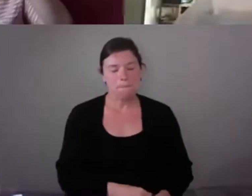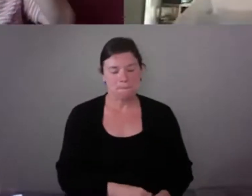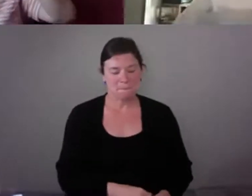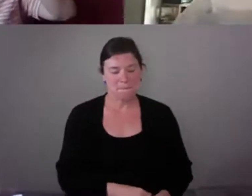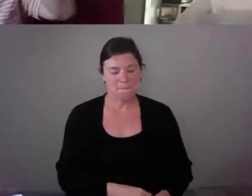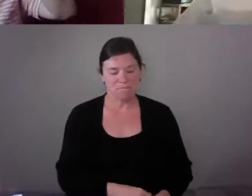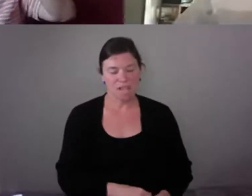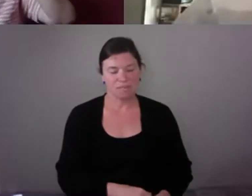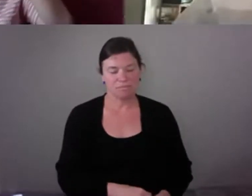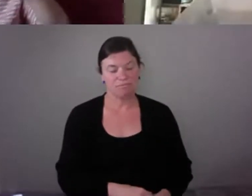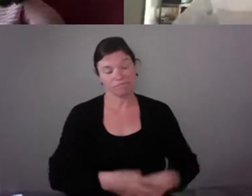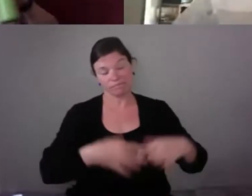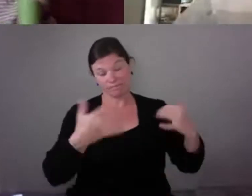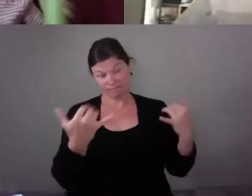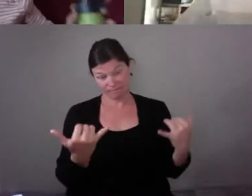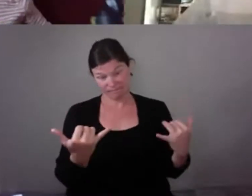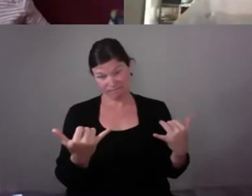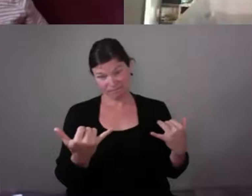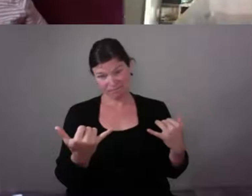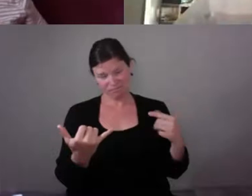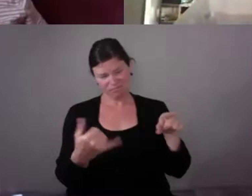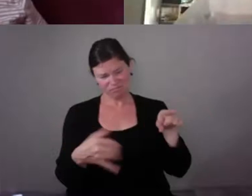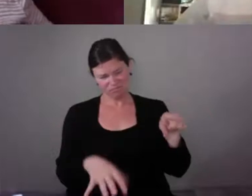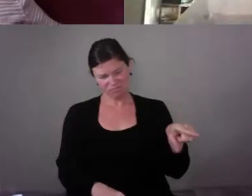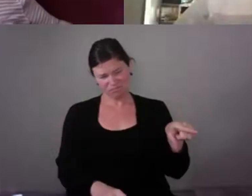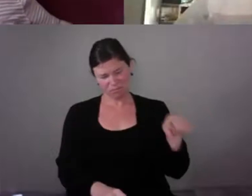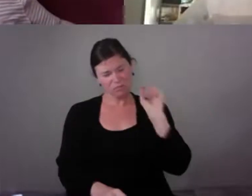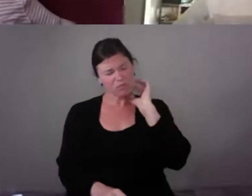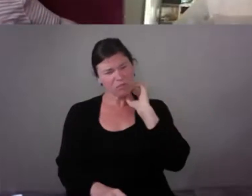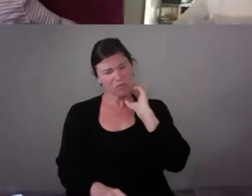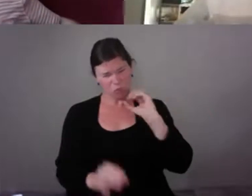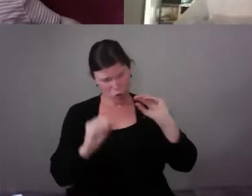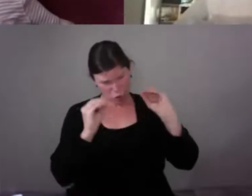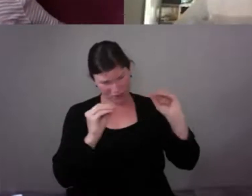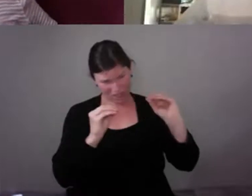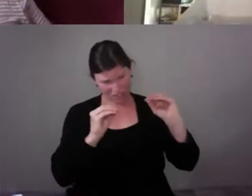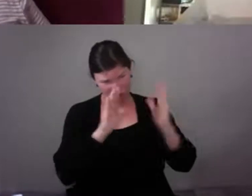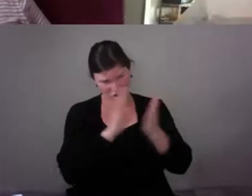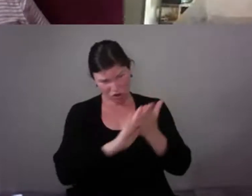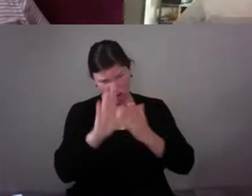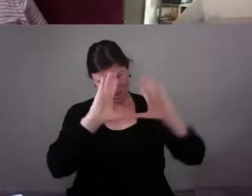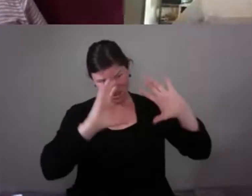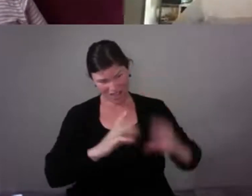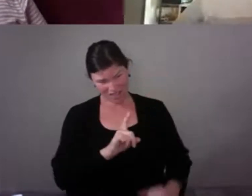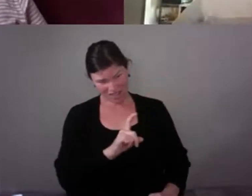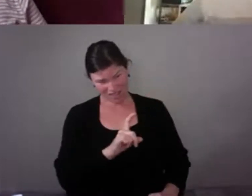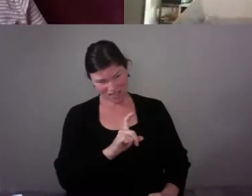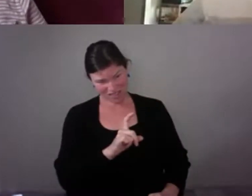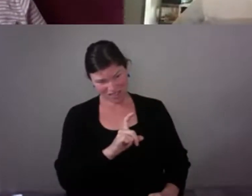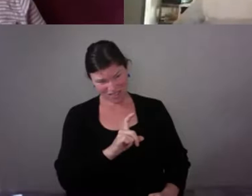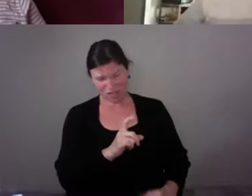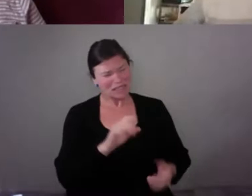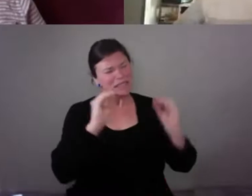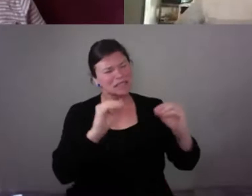now you you teach a course at college. You Yeah. teach a class at college. What do you Yeah, I